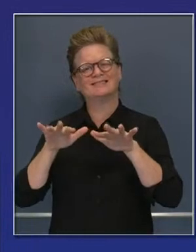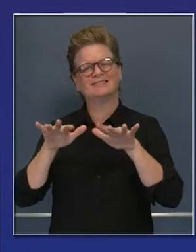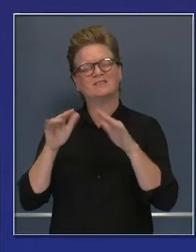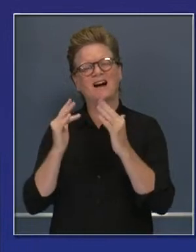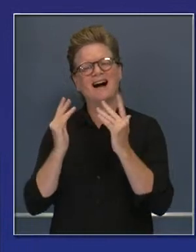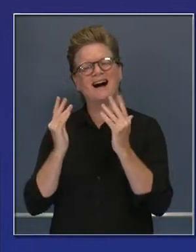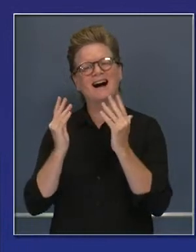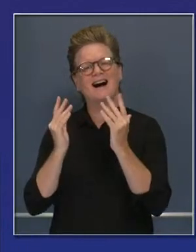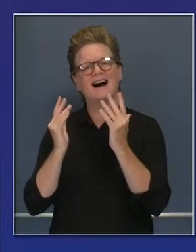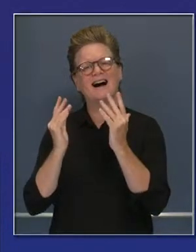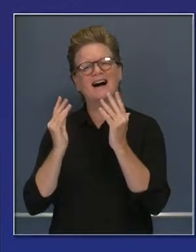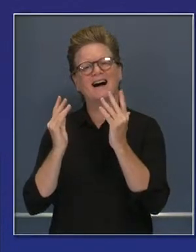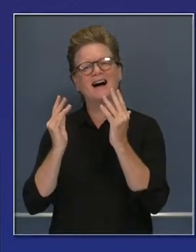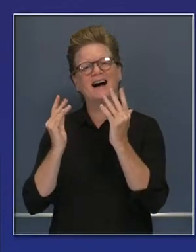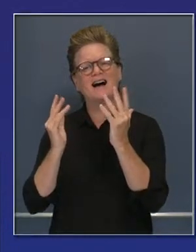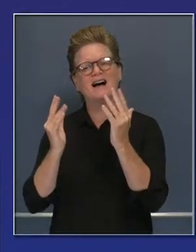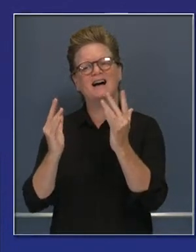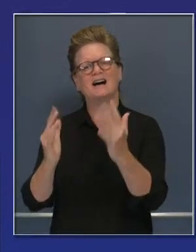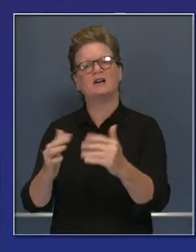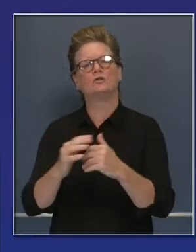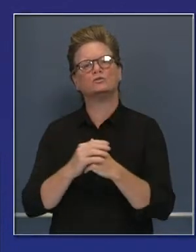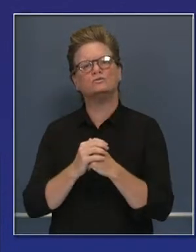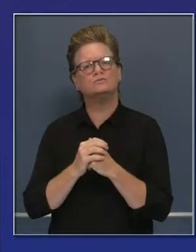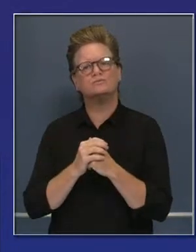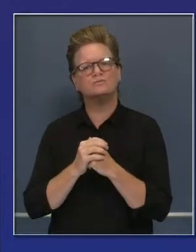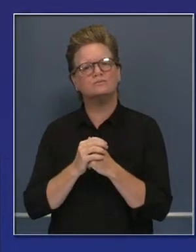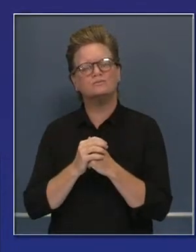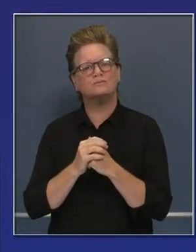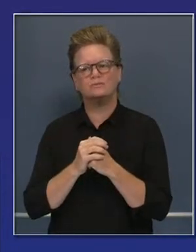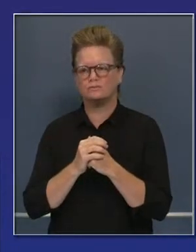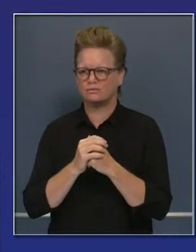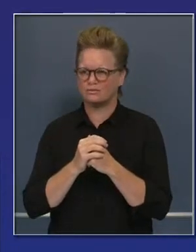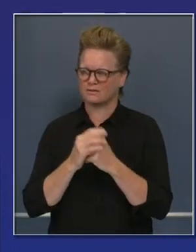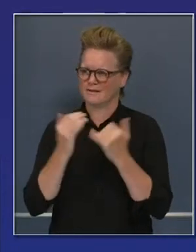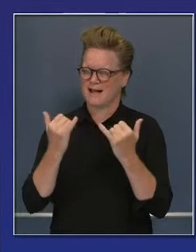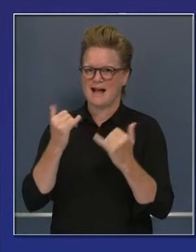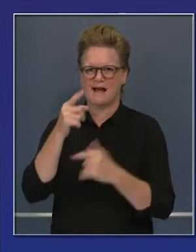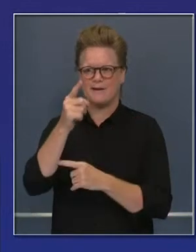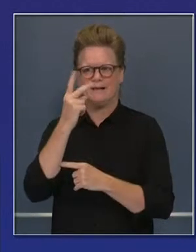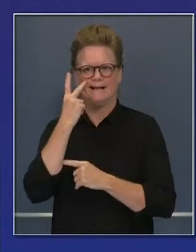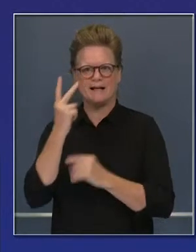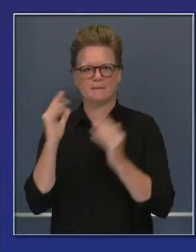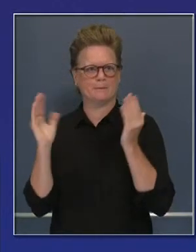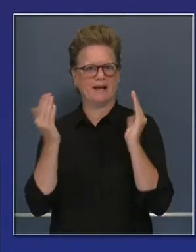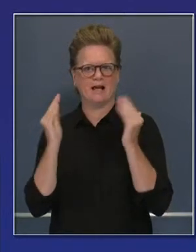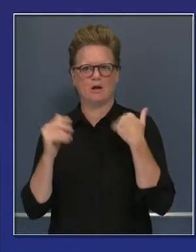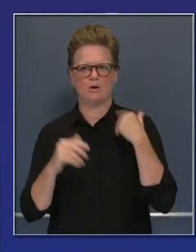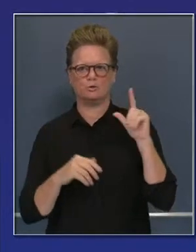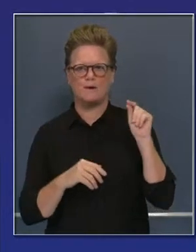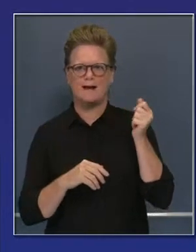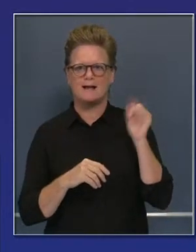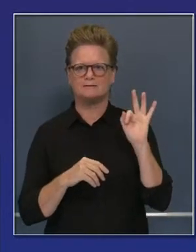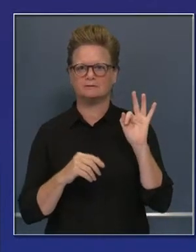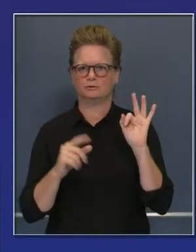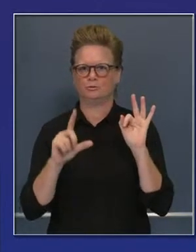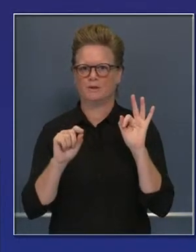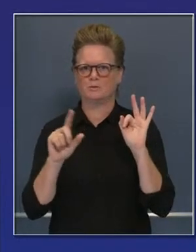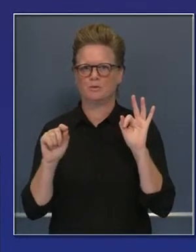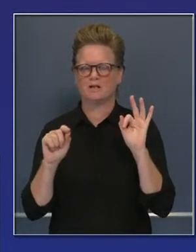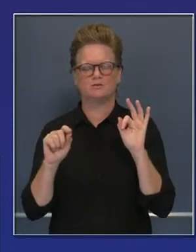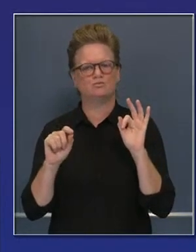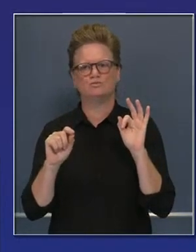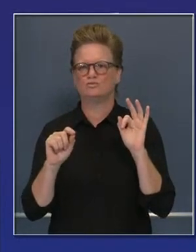recorded recent modern history, but nonetheless, you put it in comparison terms, in contrast to last year, it's